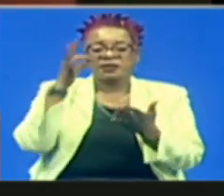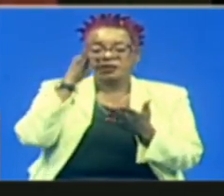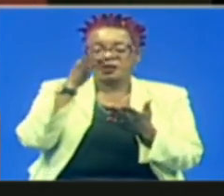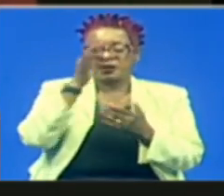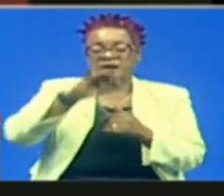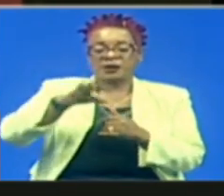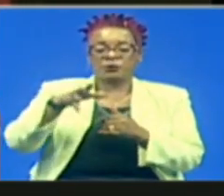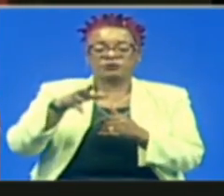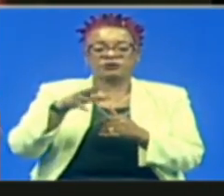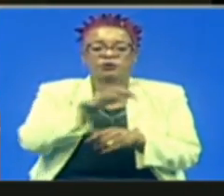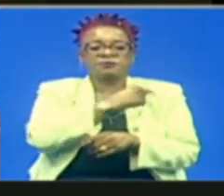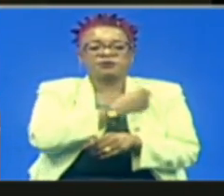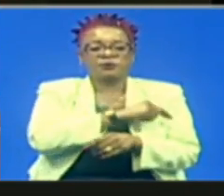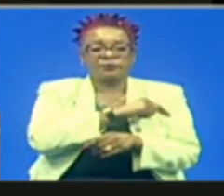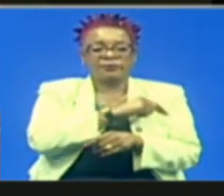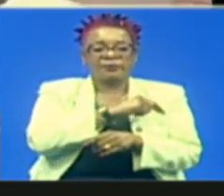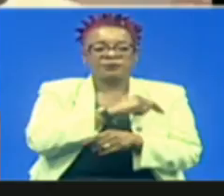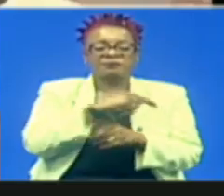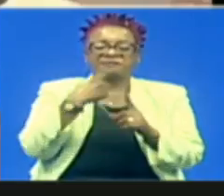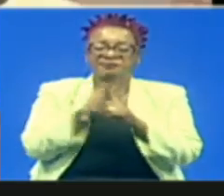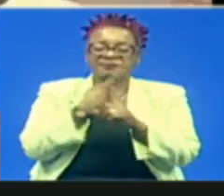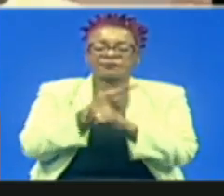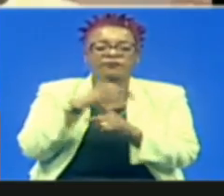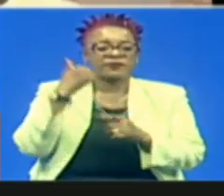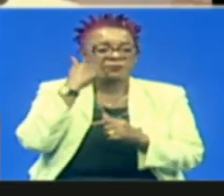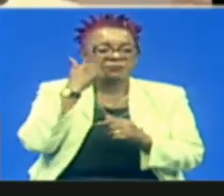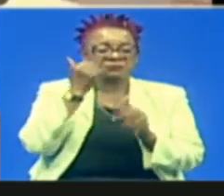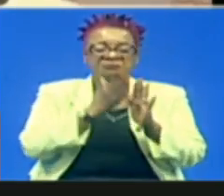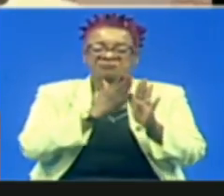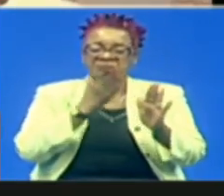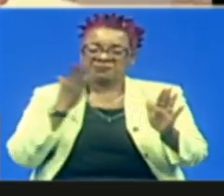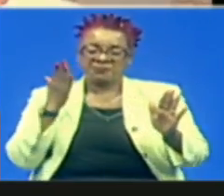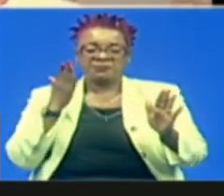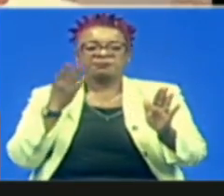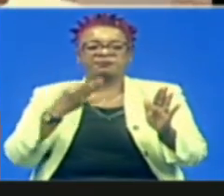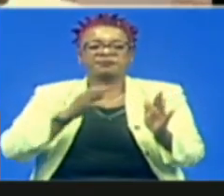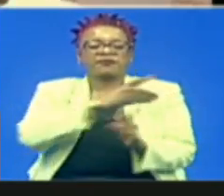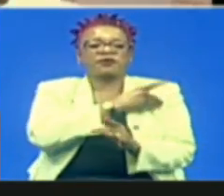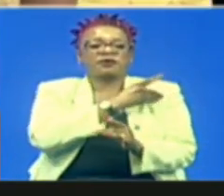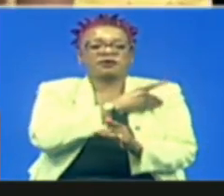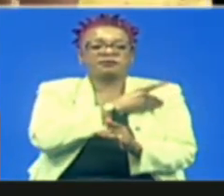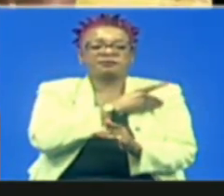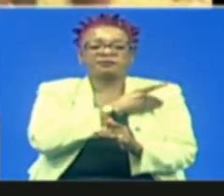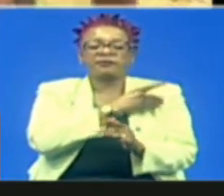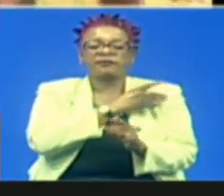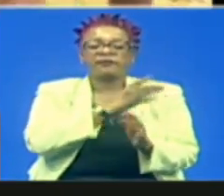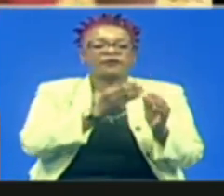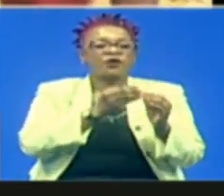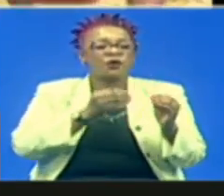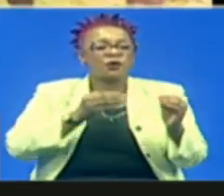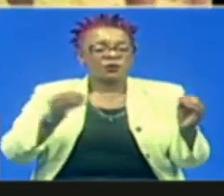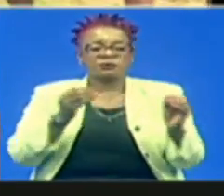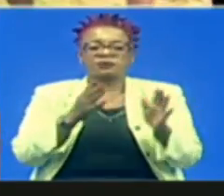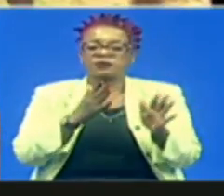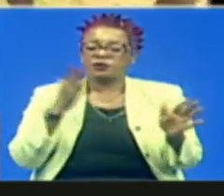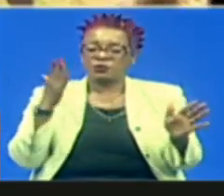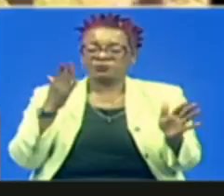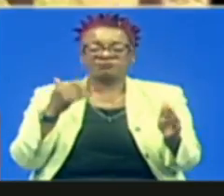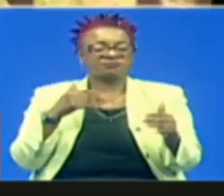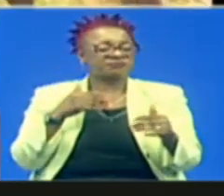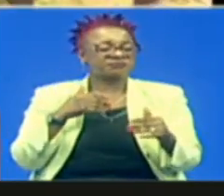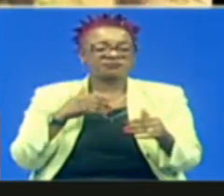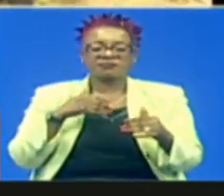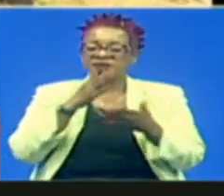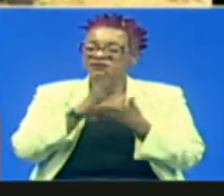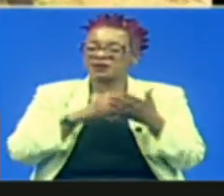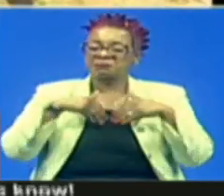Referral Hospital. Hundreds of patients have lined up to see a doctor. The long queues too strenuous for some to bear. They